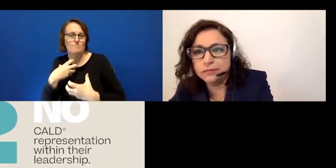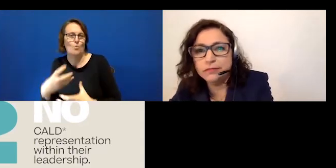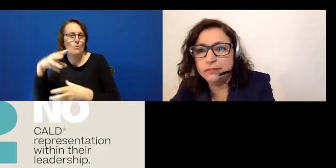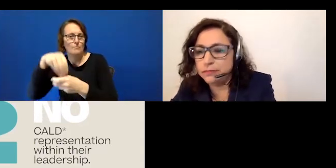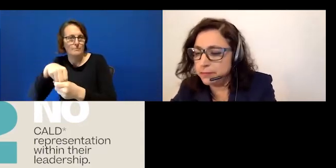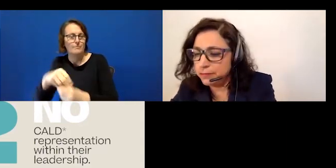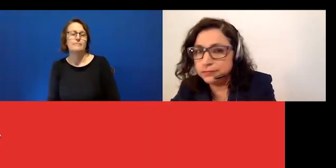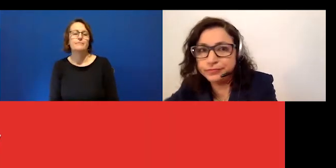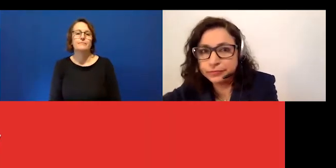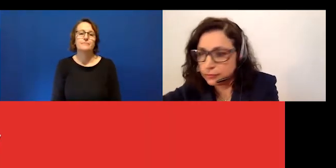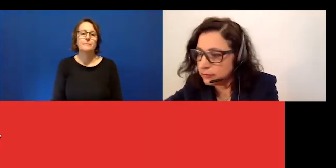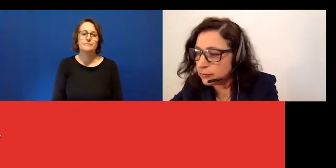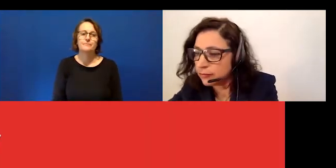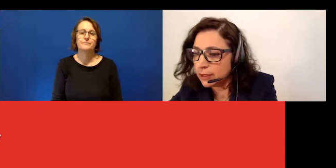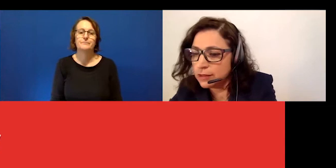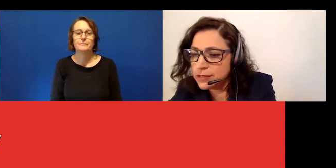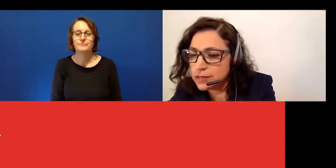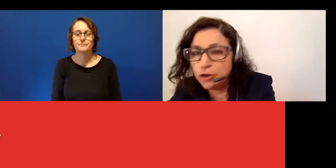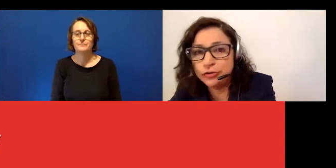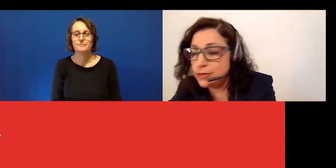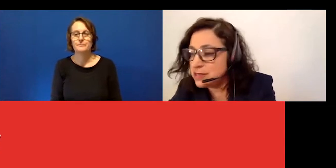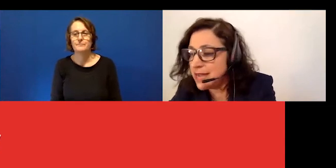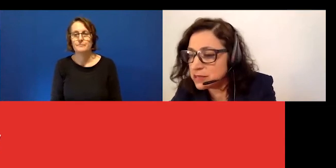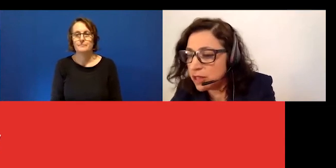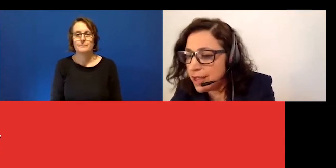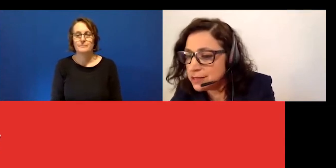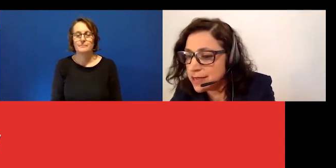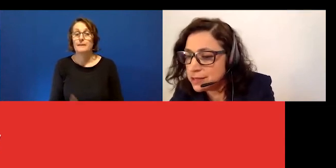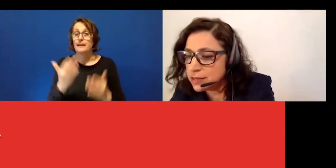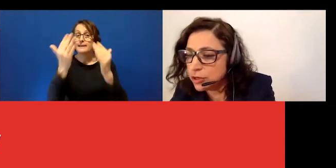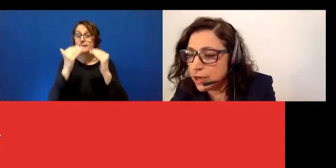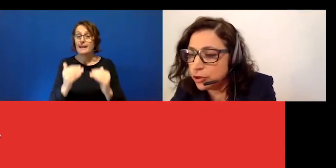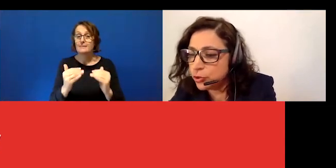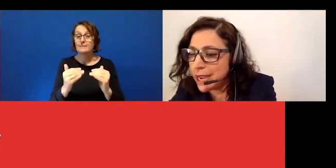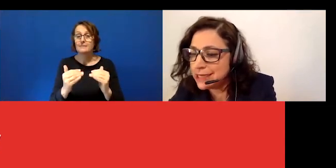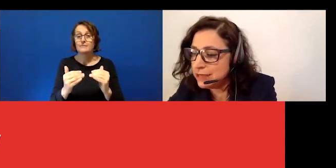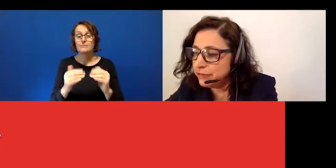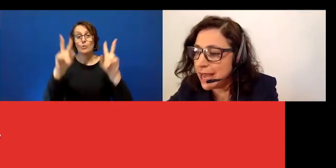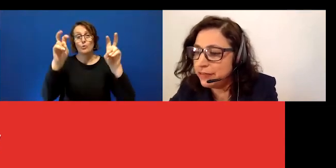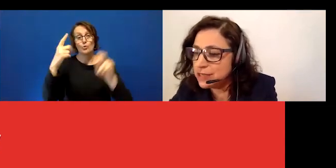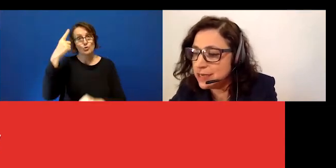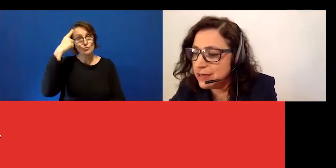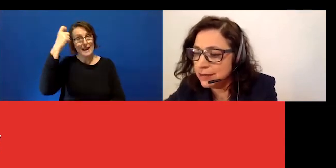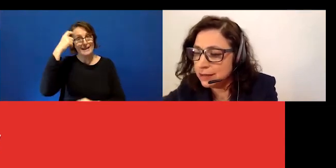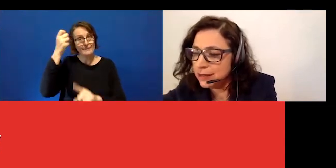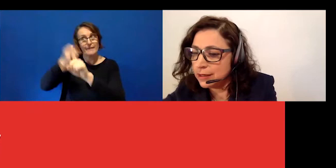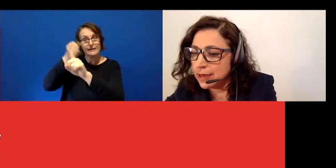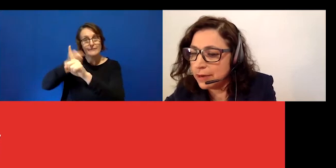So this next slide says, creative